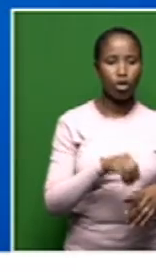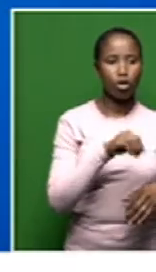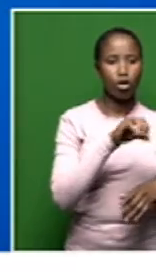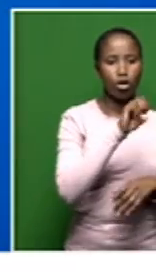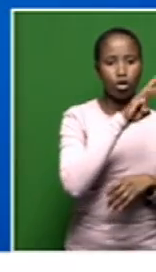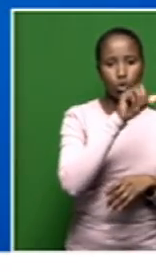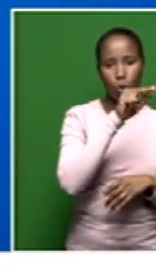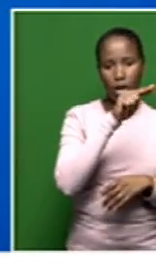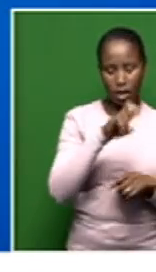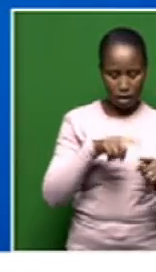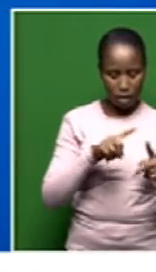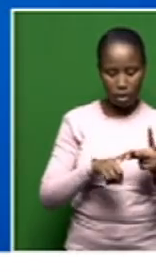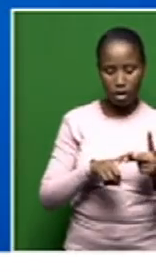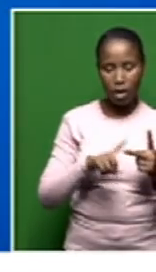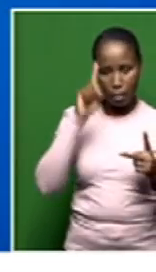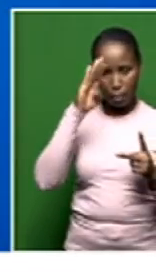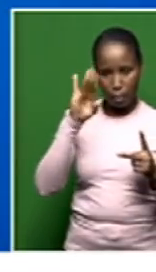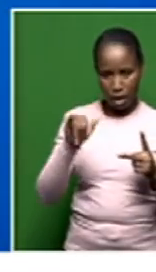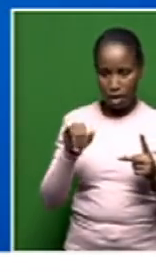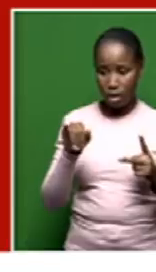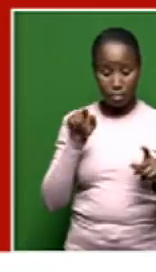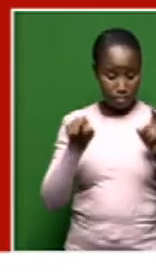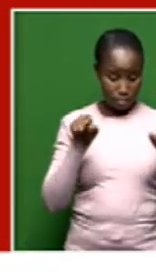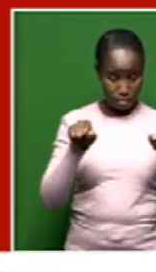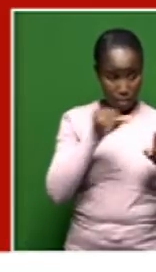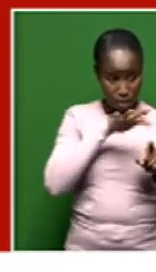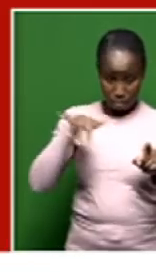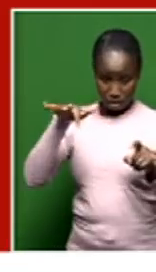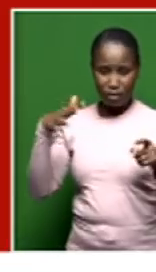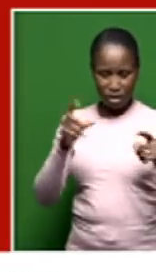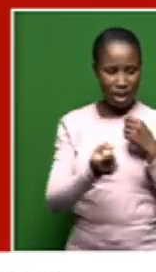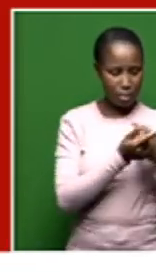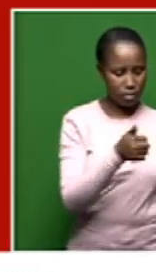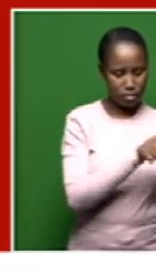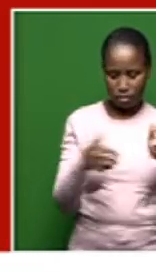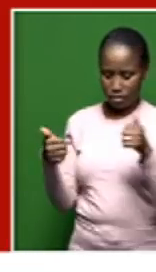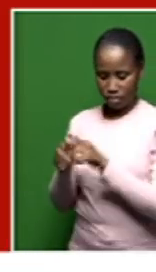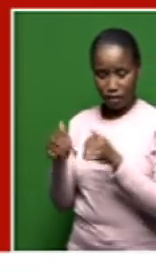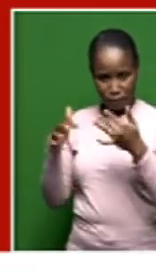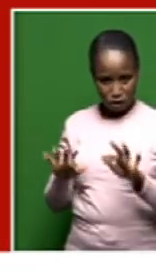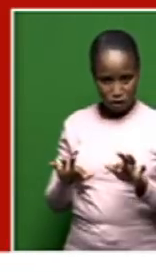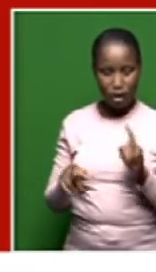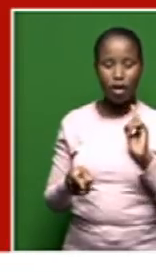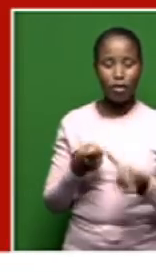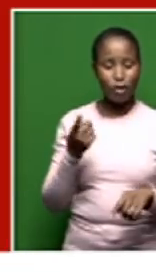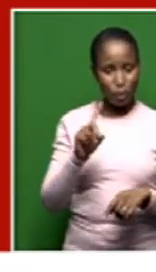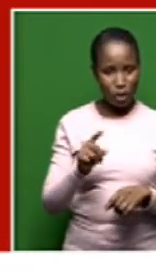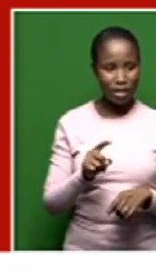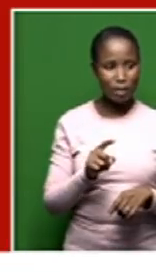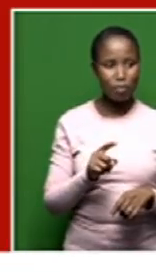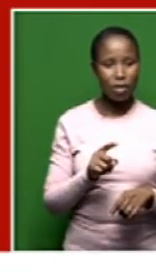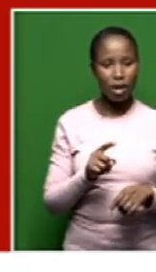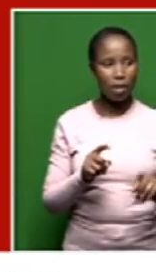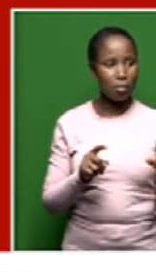and Nelson Mandela Bay is that coalitions were formed in many cases either in opposition to the